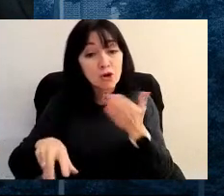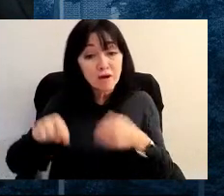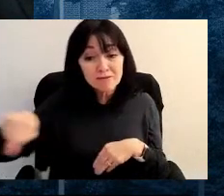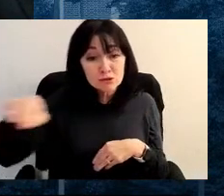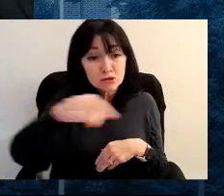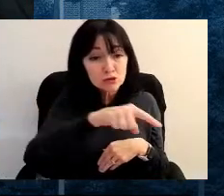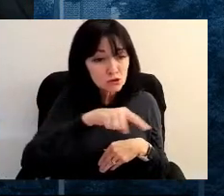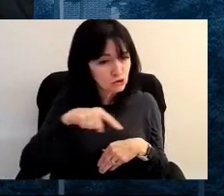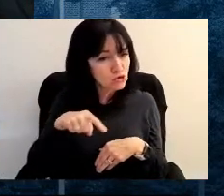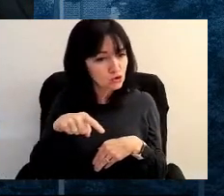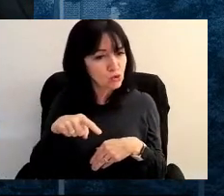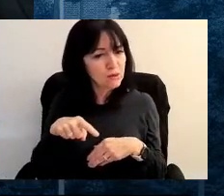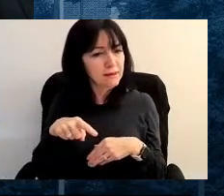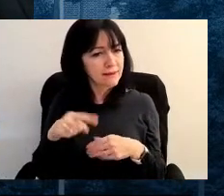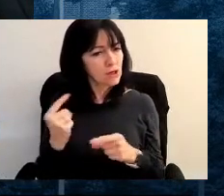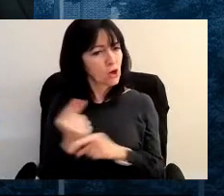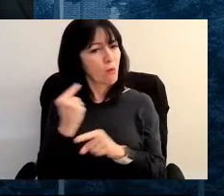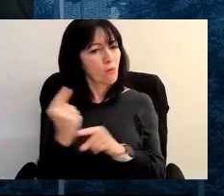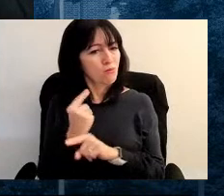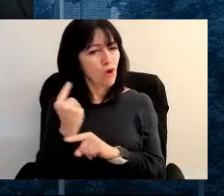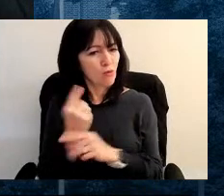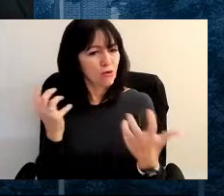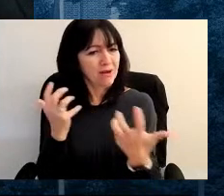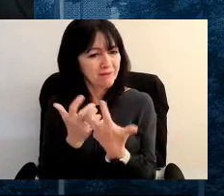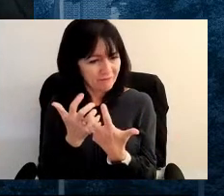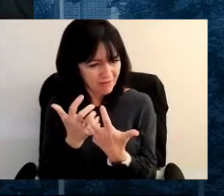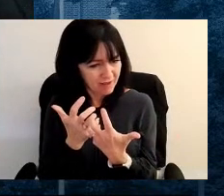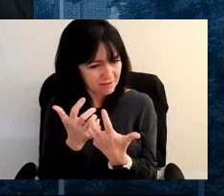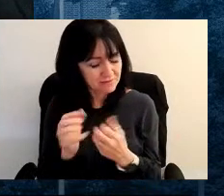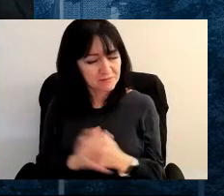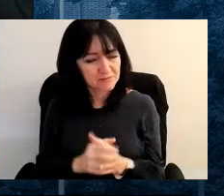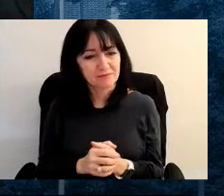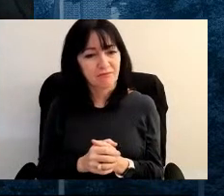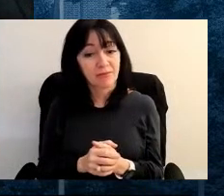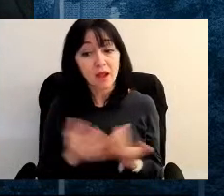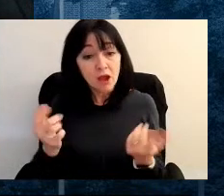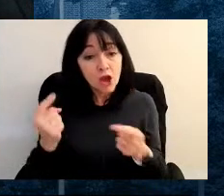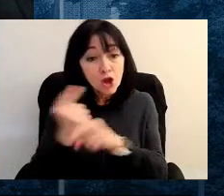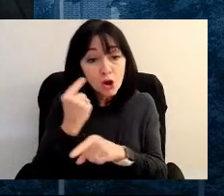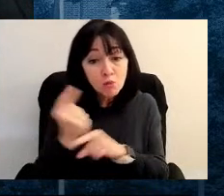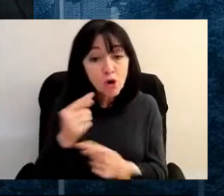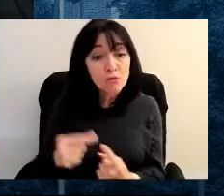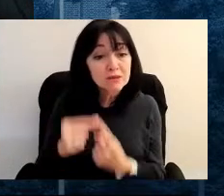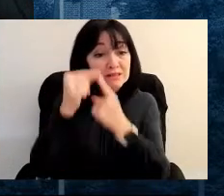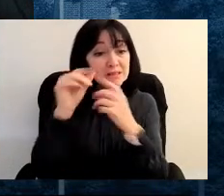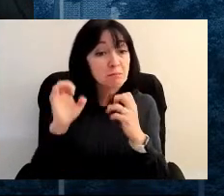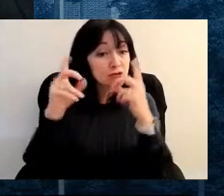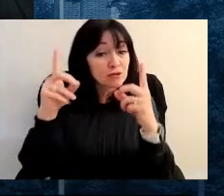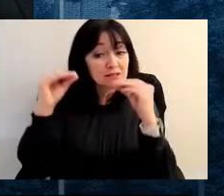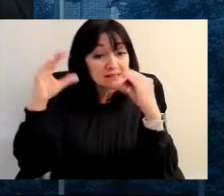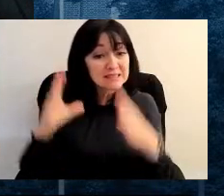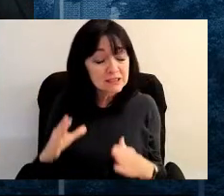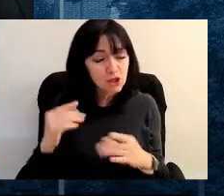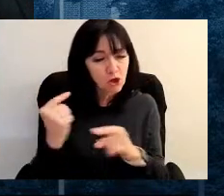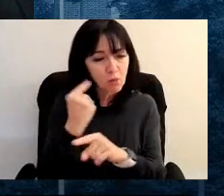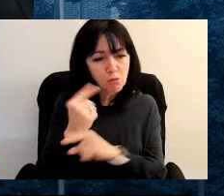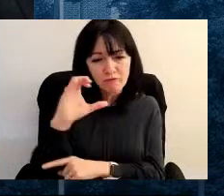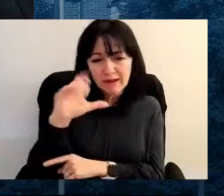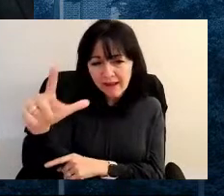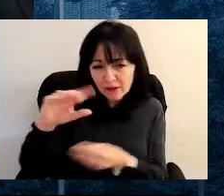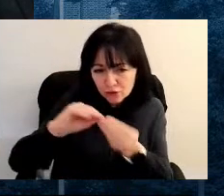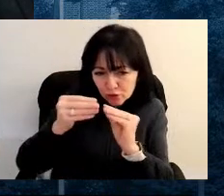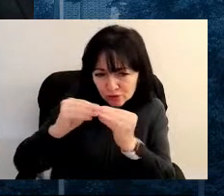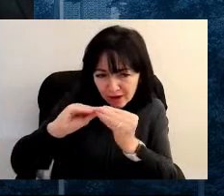socially, emotionally, and academically, appropriate caseloads for special ed teachers, natural proportions in